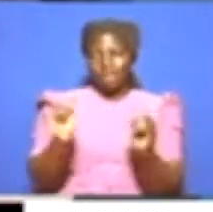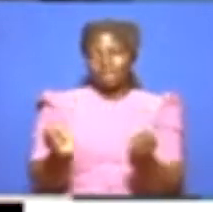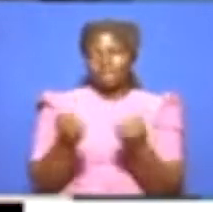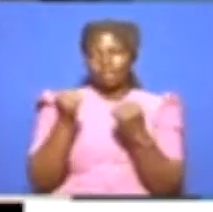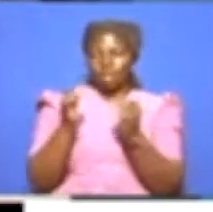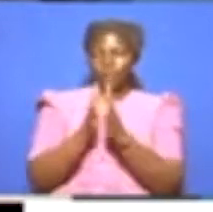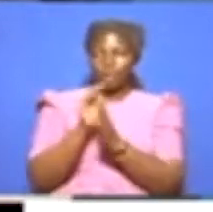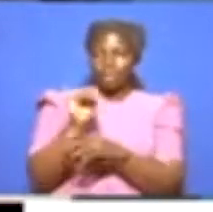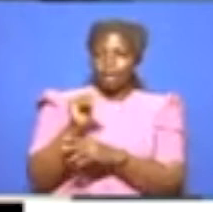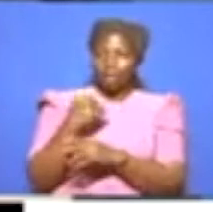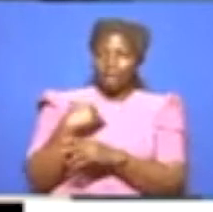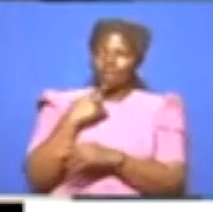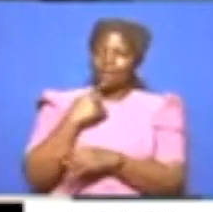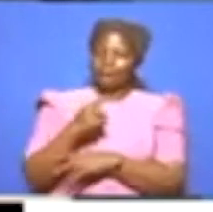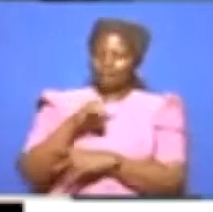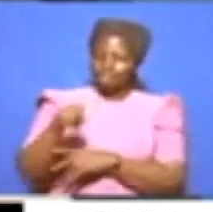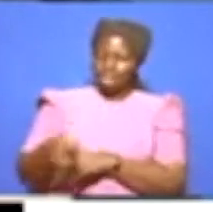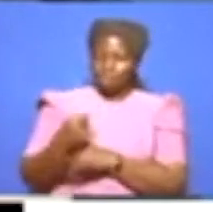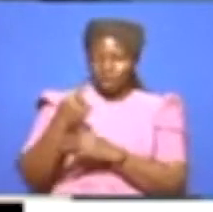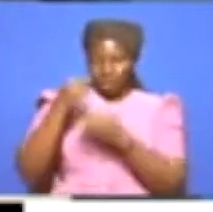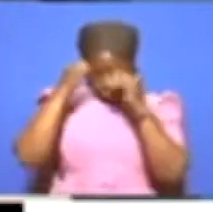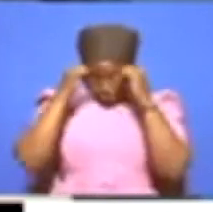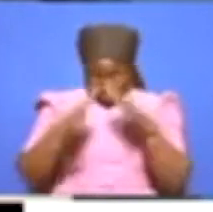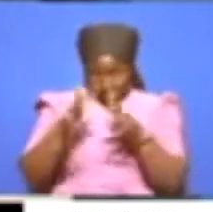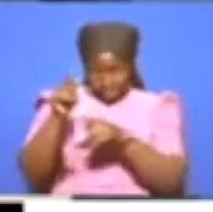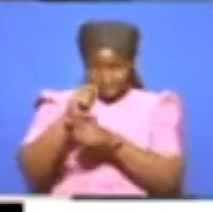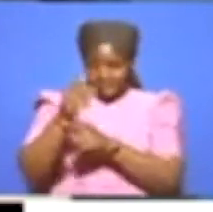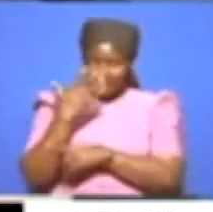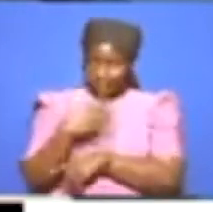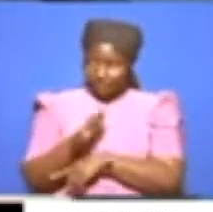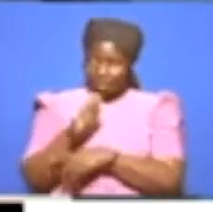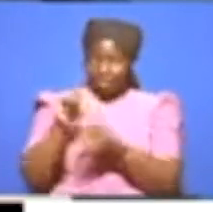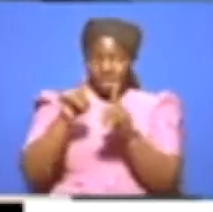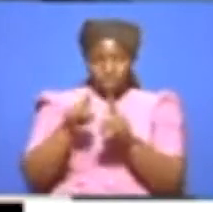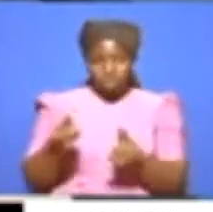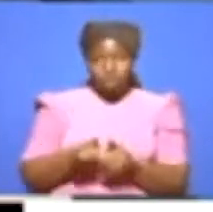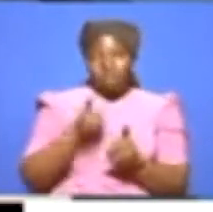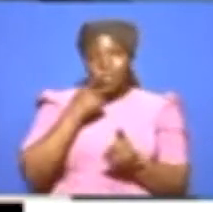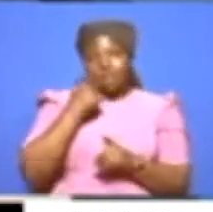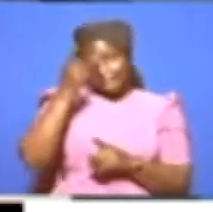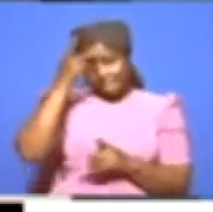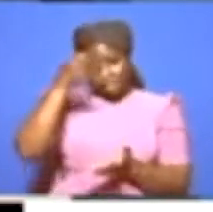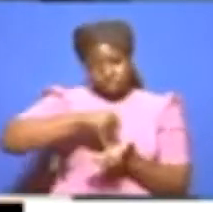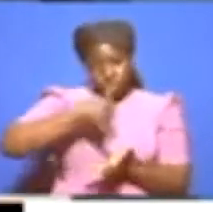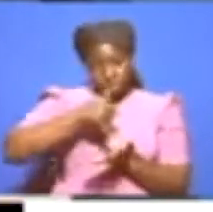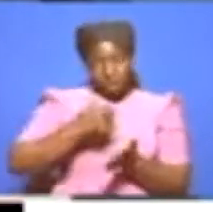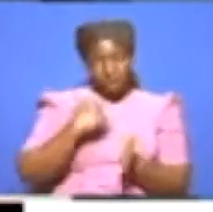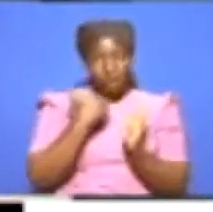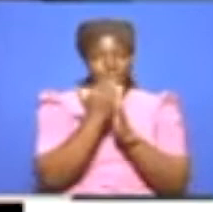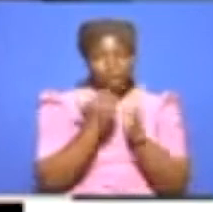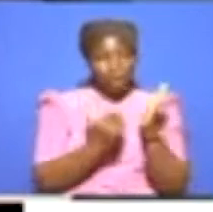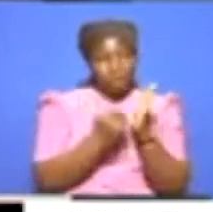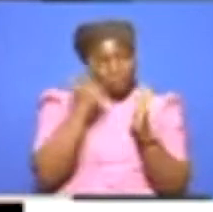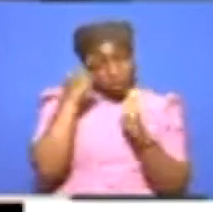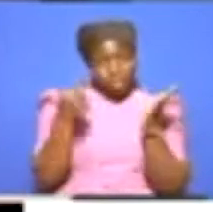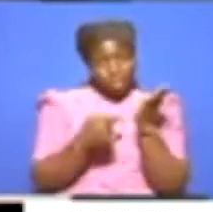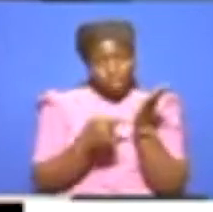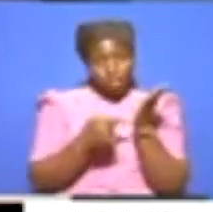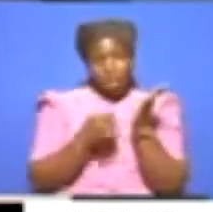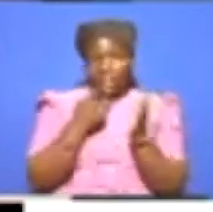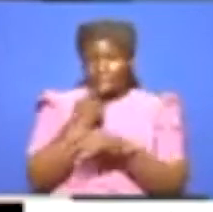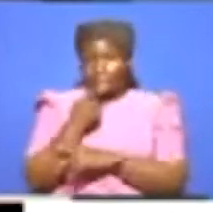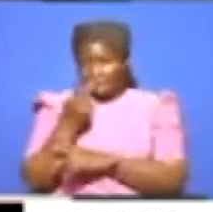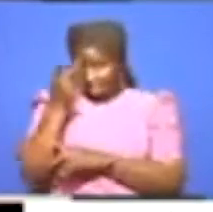thousands of students trained, and we don't leave parents also. We have a program that is digital parenting, which actually Google